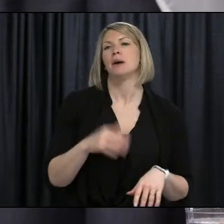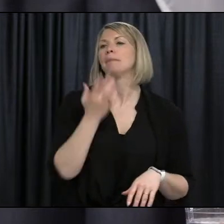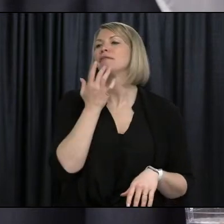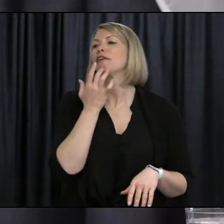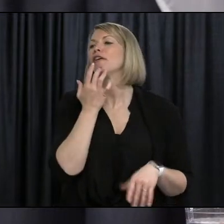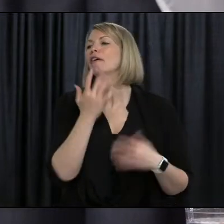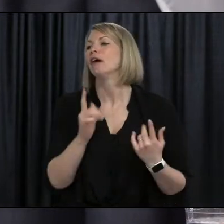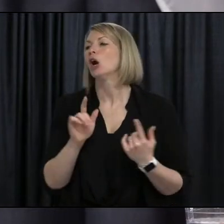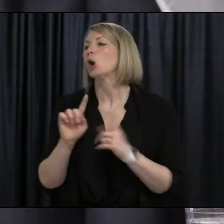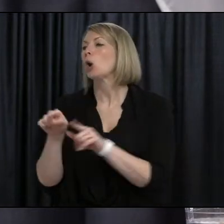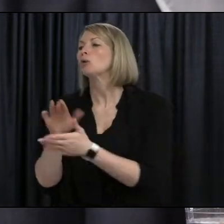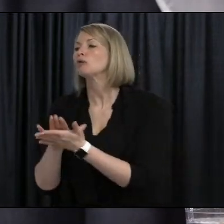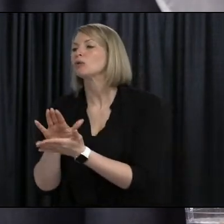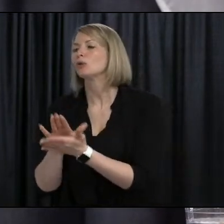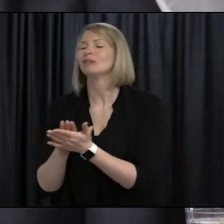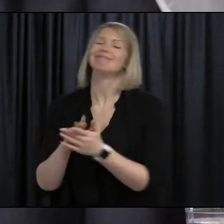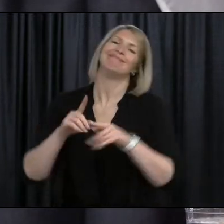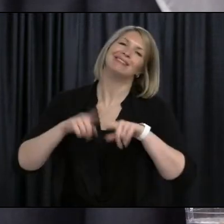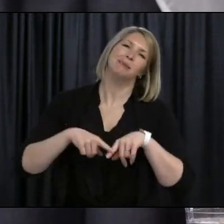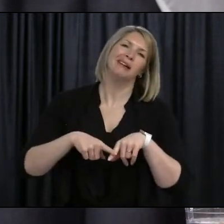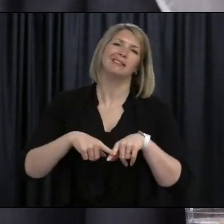you, but it may take a little time. We'll do it.